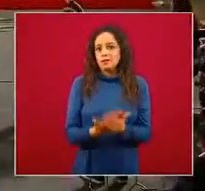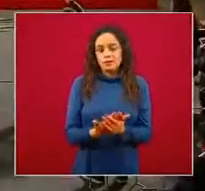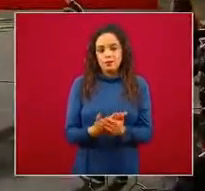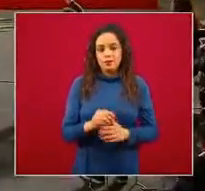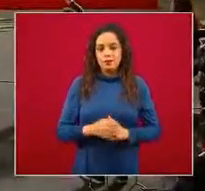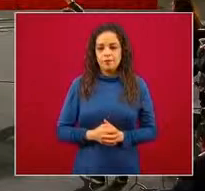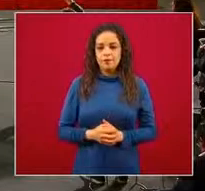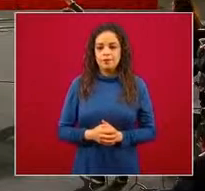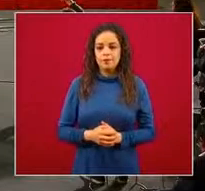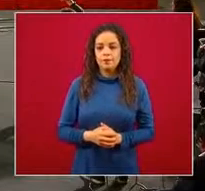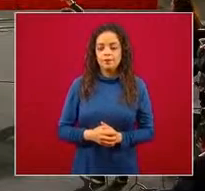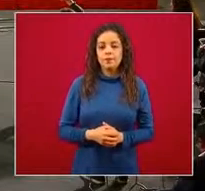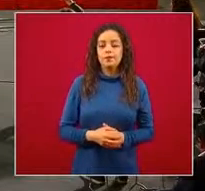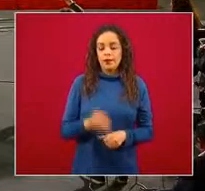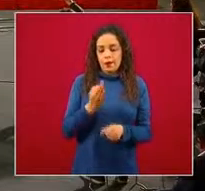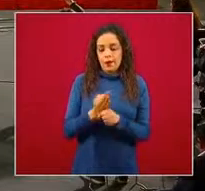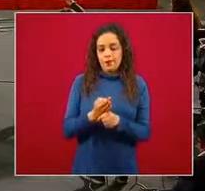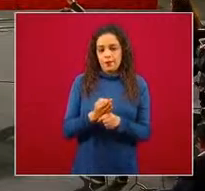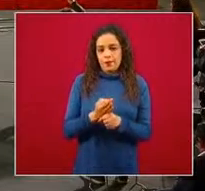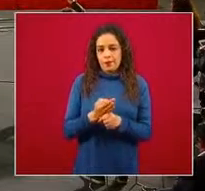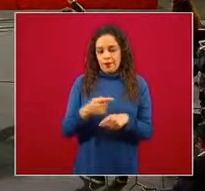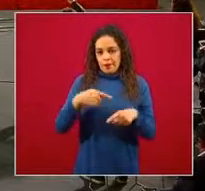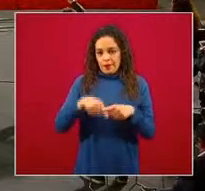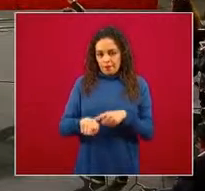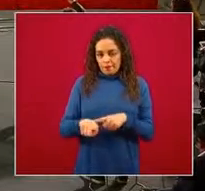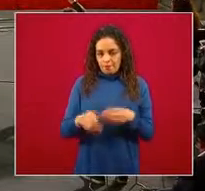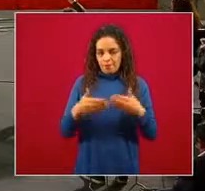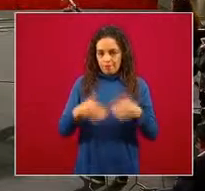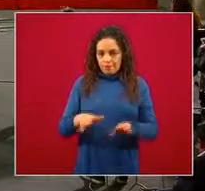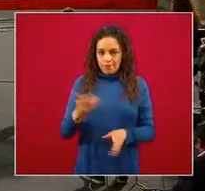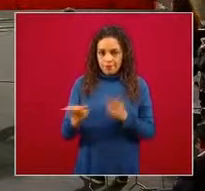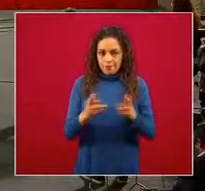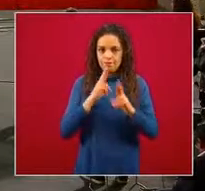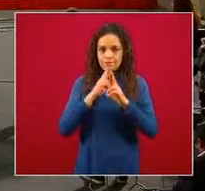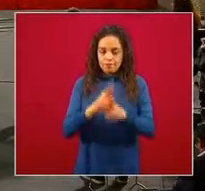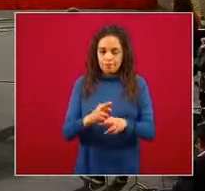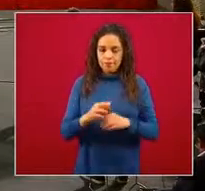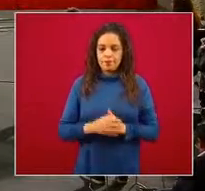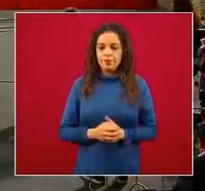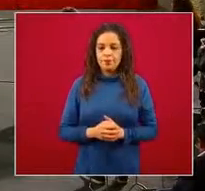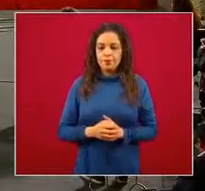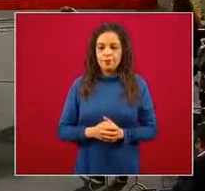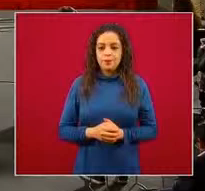Araceli Arandaide from Channel 11, Olinka, had questions yesterday. Thank you.